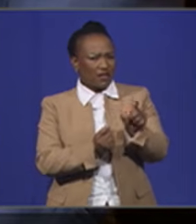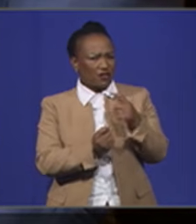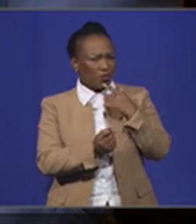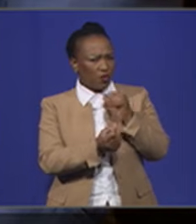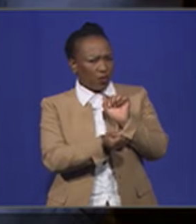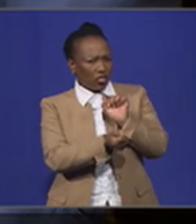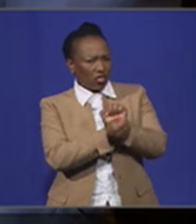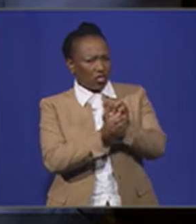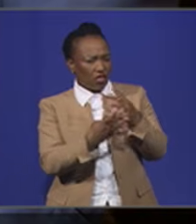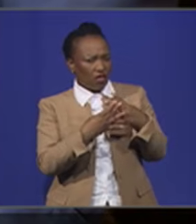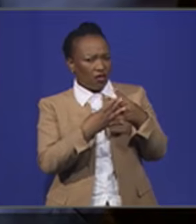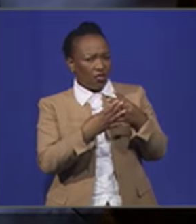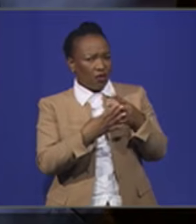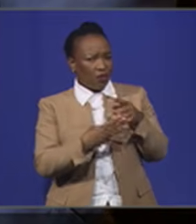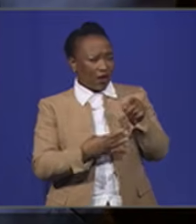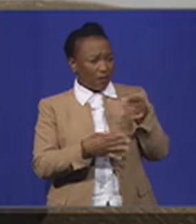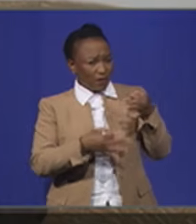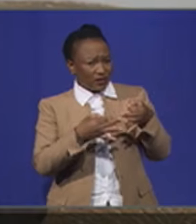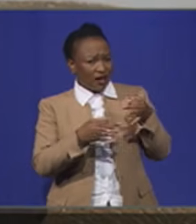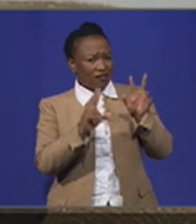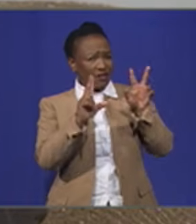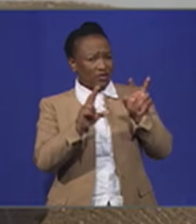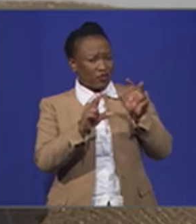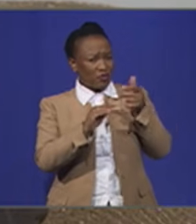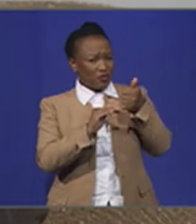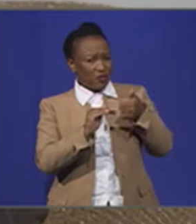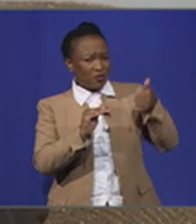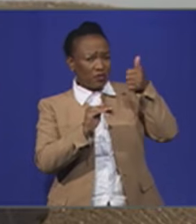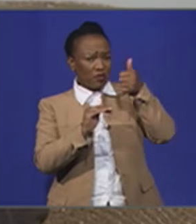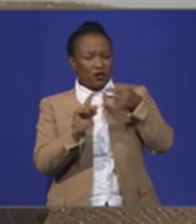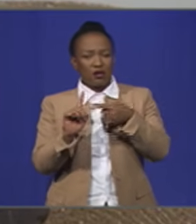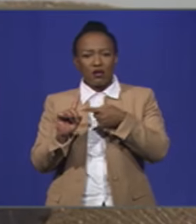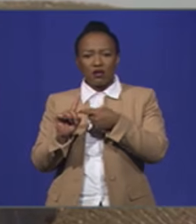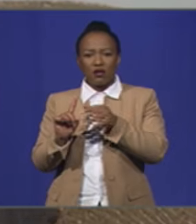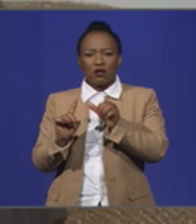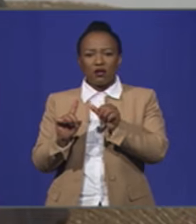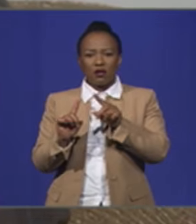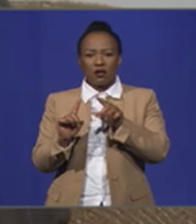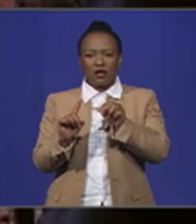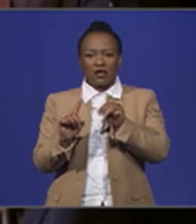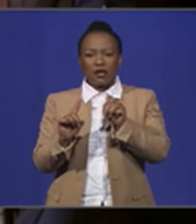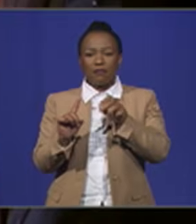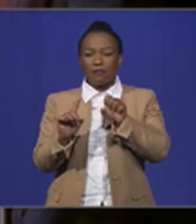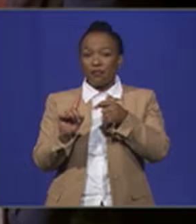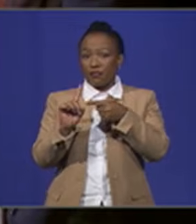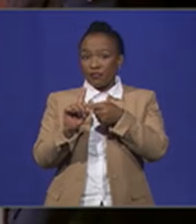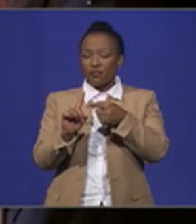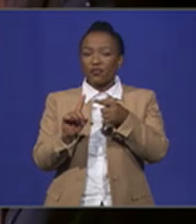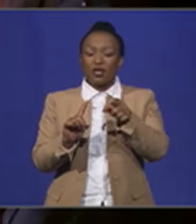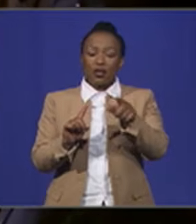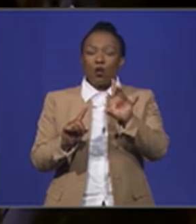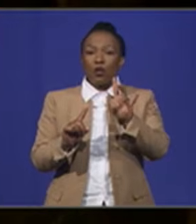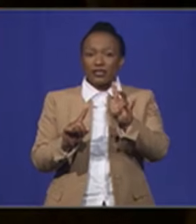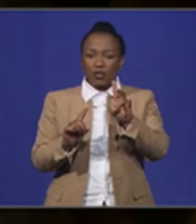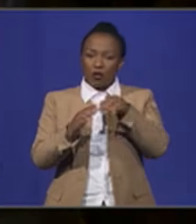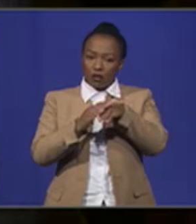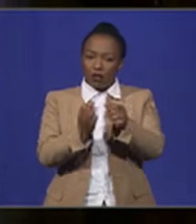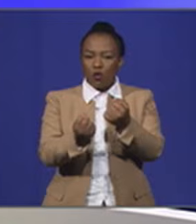ya sepolotiki ya maemo a kwa godimo. Adams o solofetswe go tlhagelela kwa kgotlatshekelo ya Durban ka Laboraro.